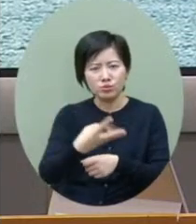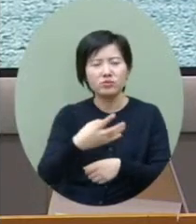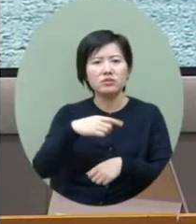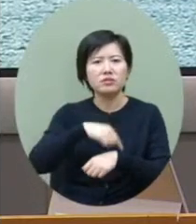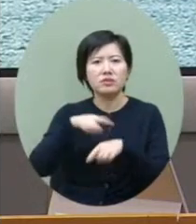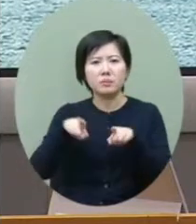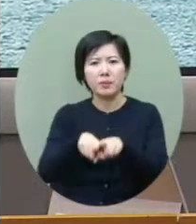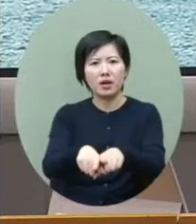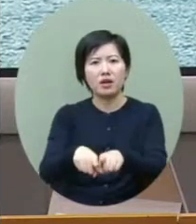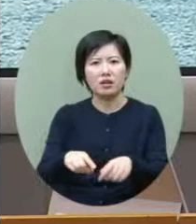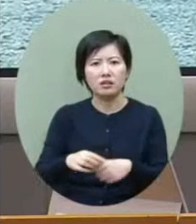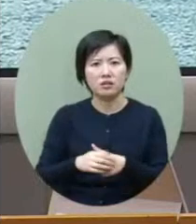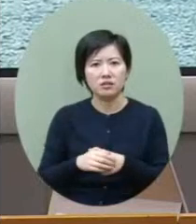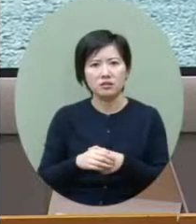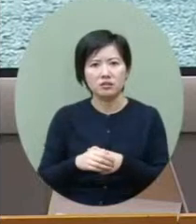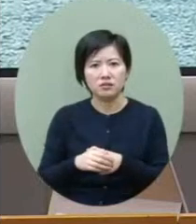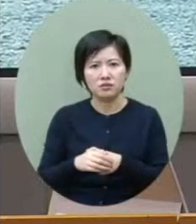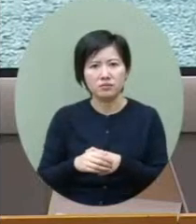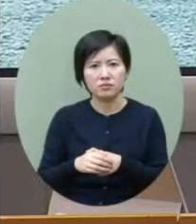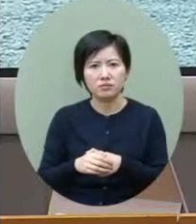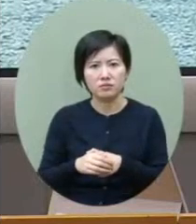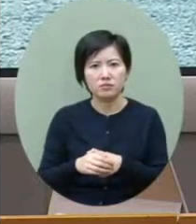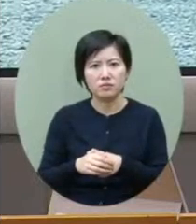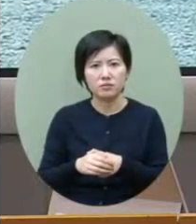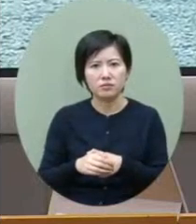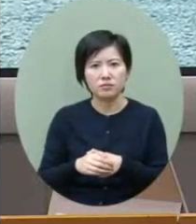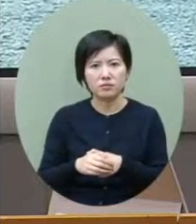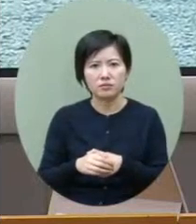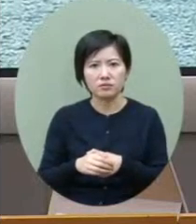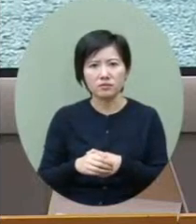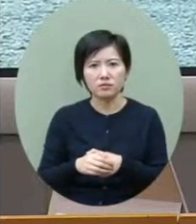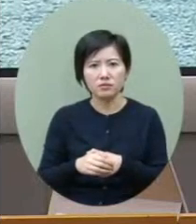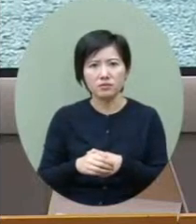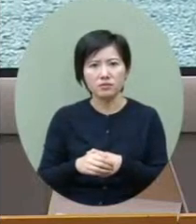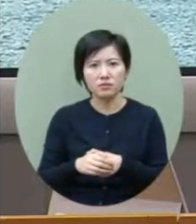so these all occurred simultaneously.